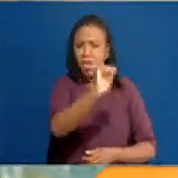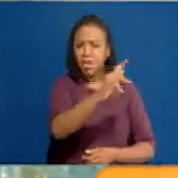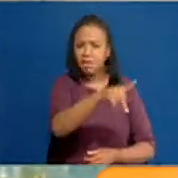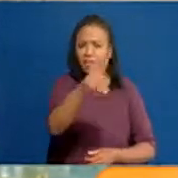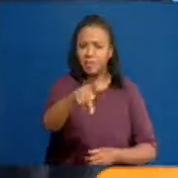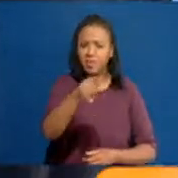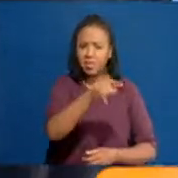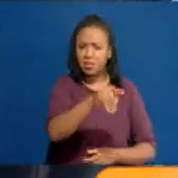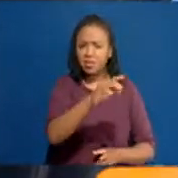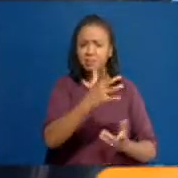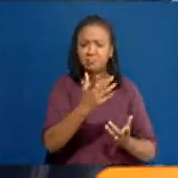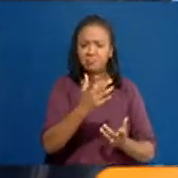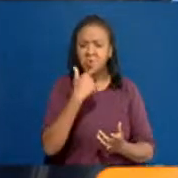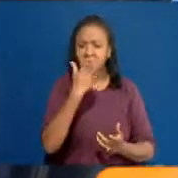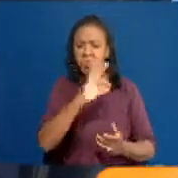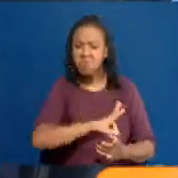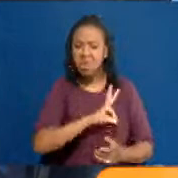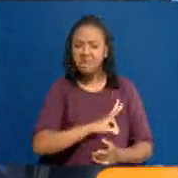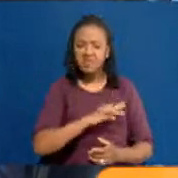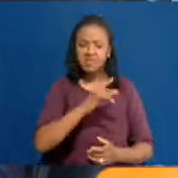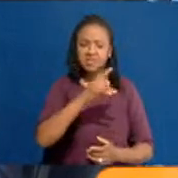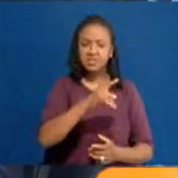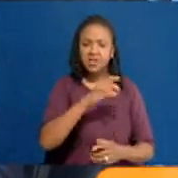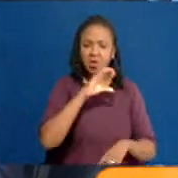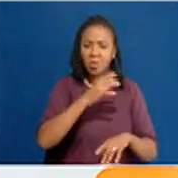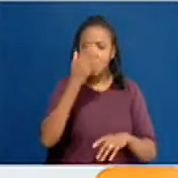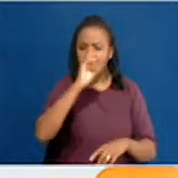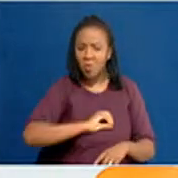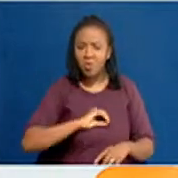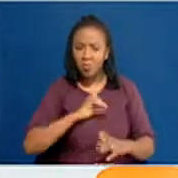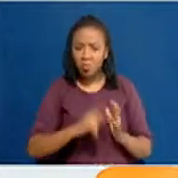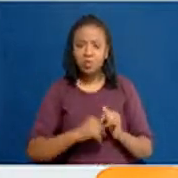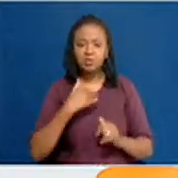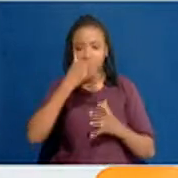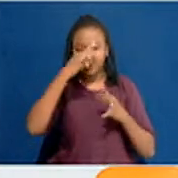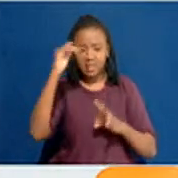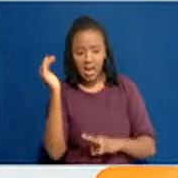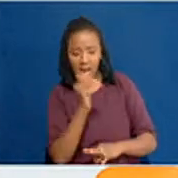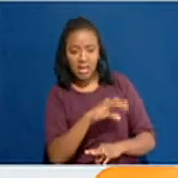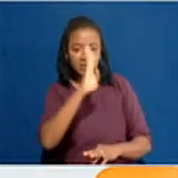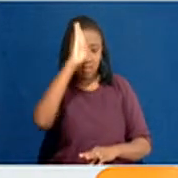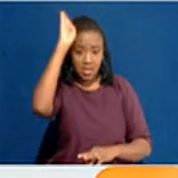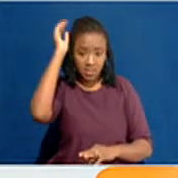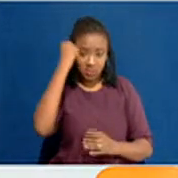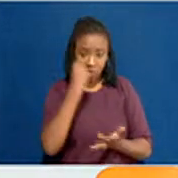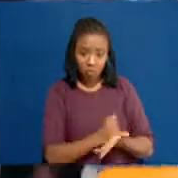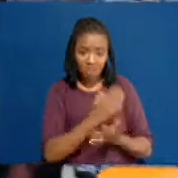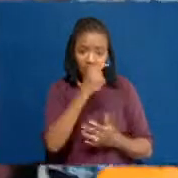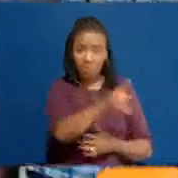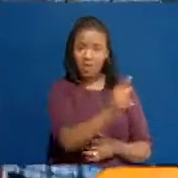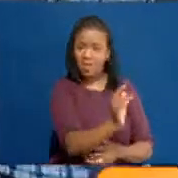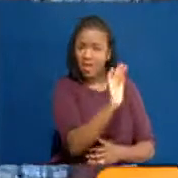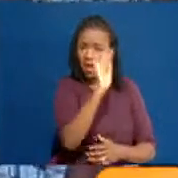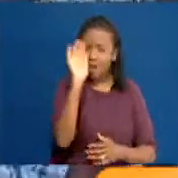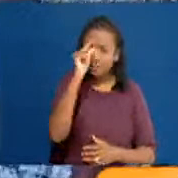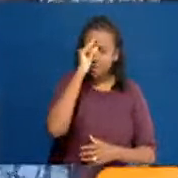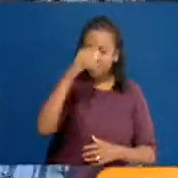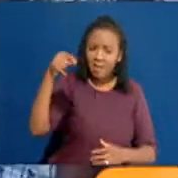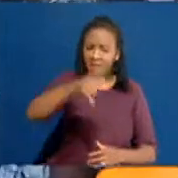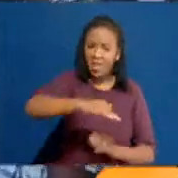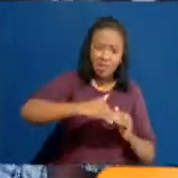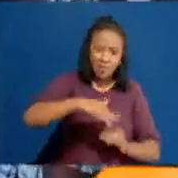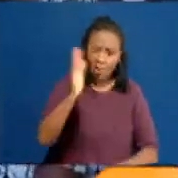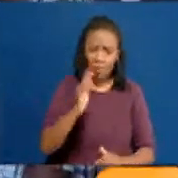of the IPPs from the Office of the Attorney General that charged the government higher electricity tariffs compared